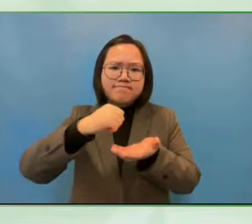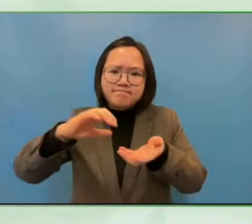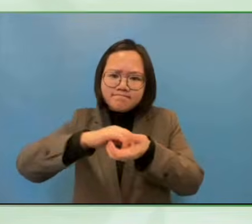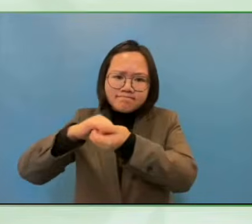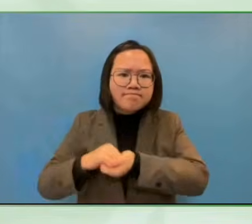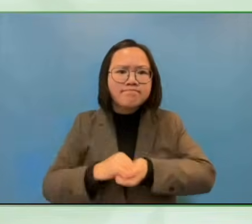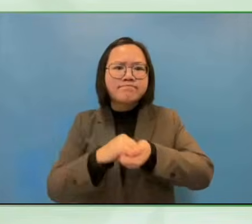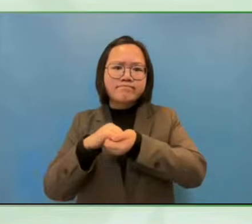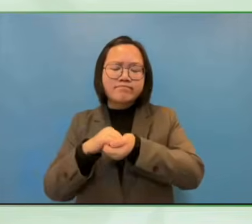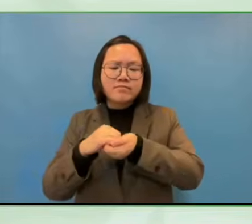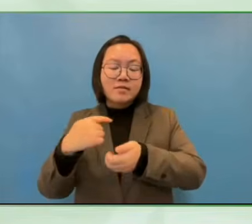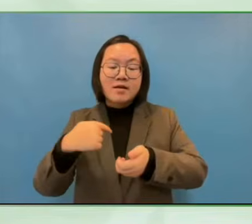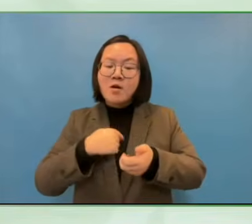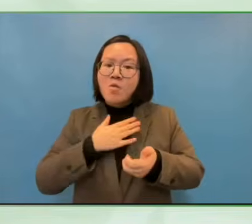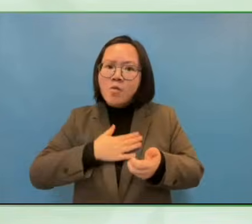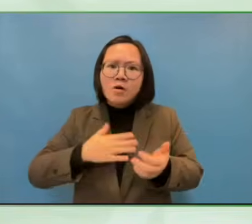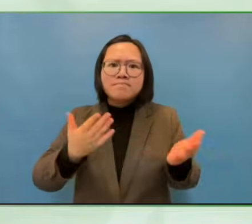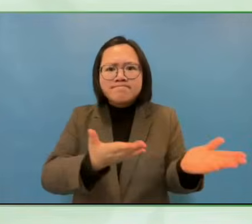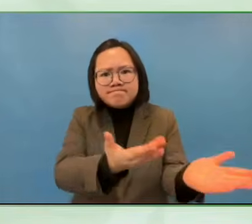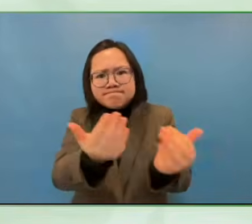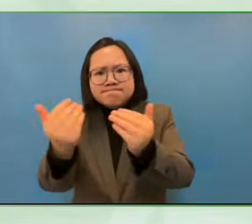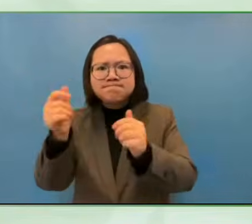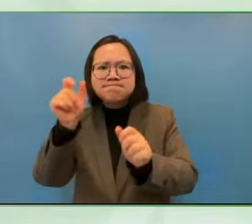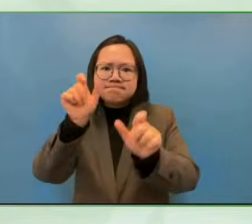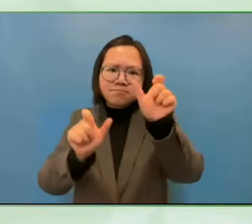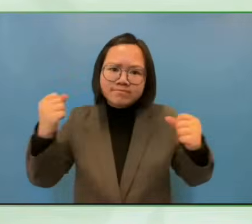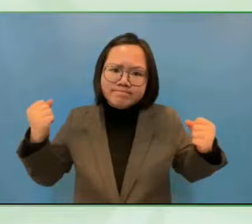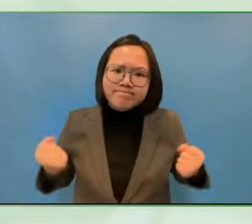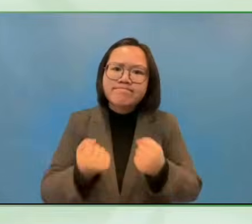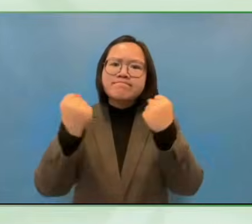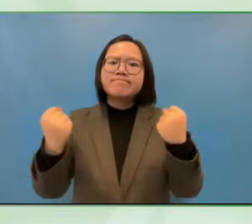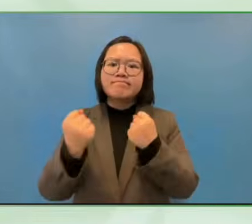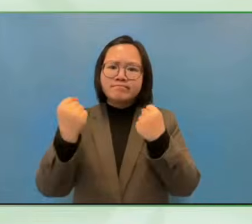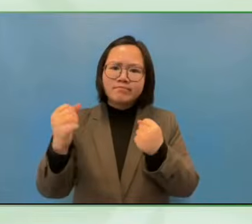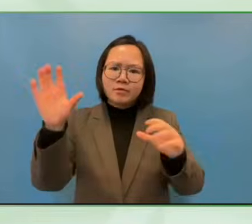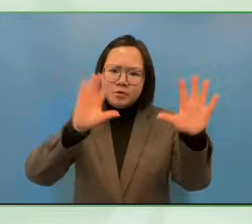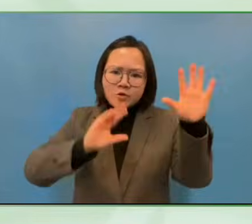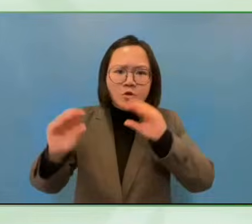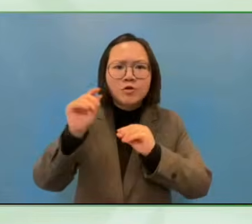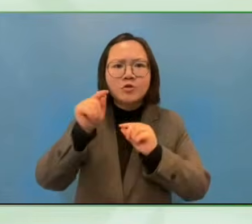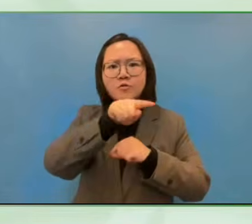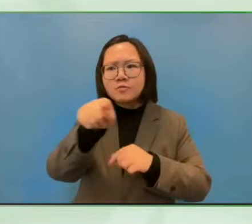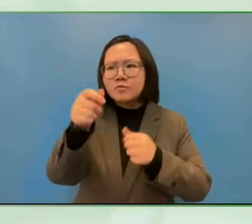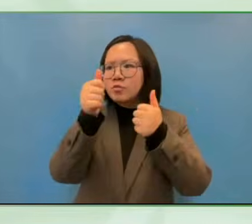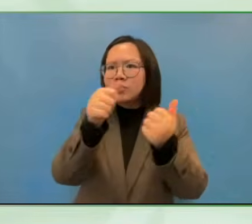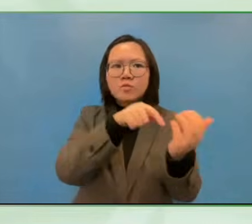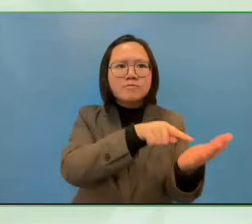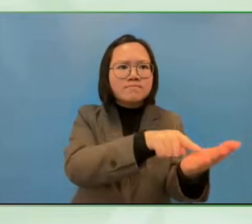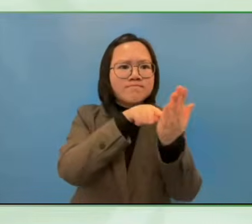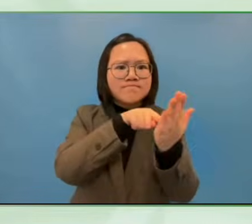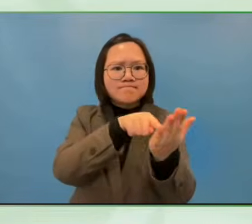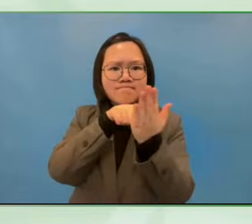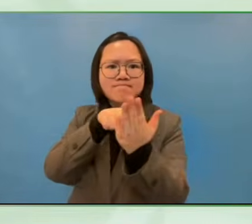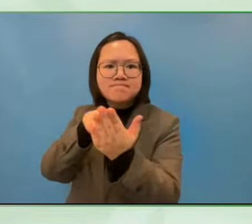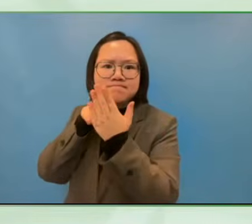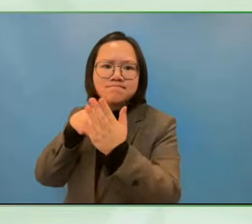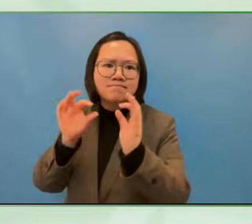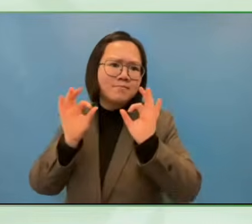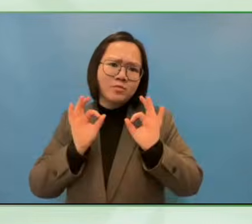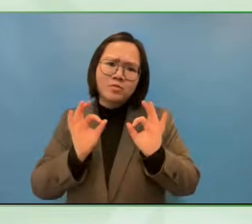to learn from these good practice examples and to adapt them to their own particular circumstances and to move together